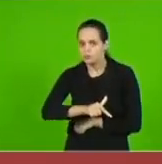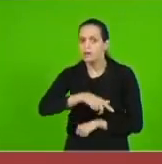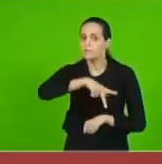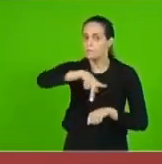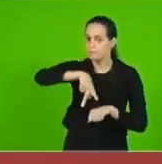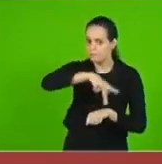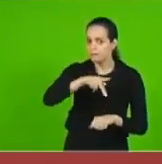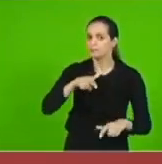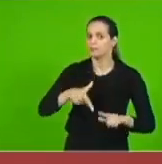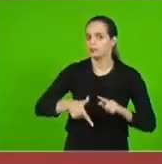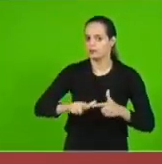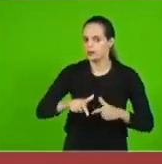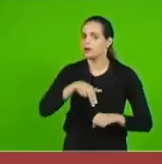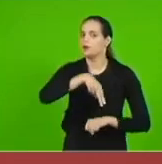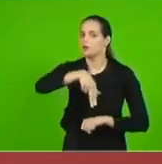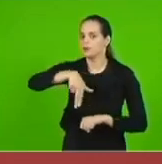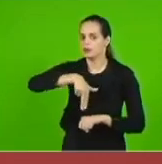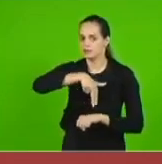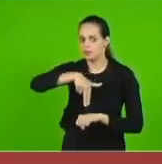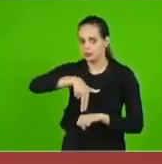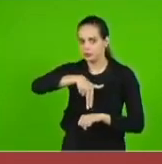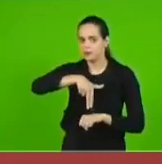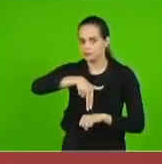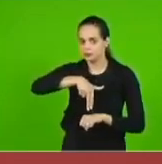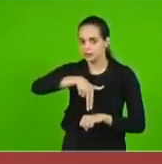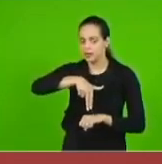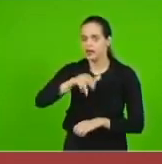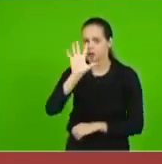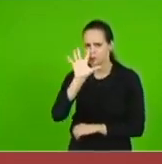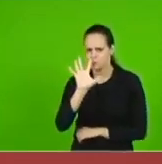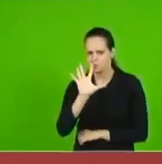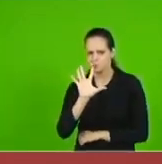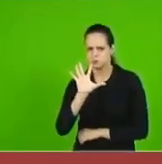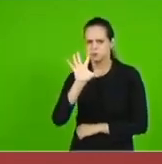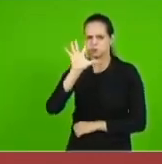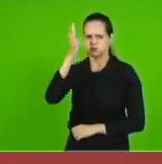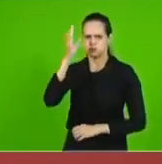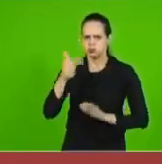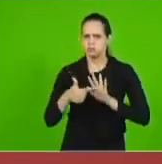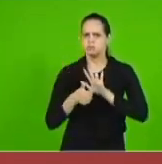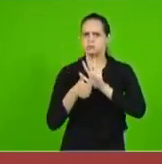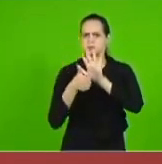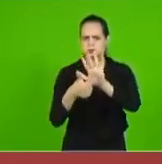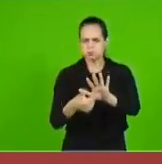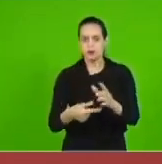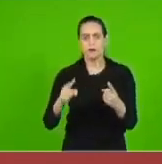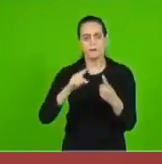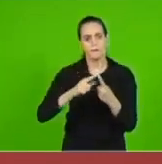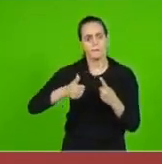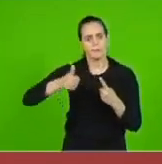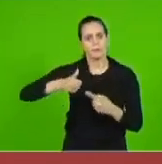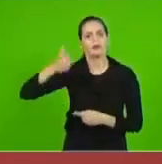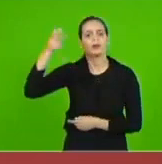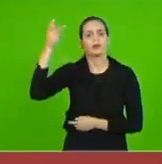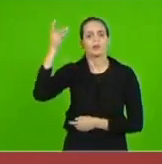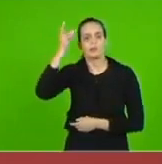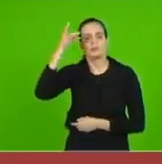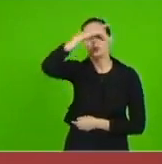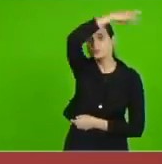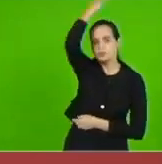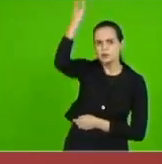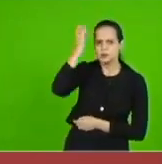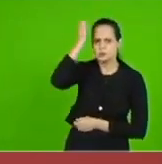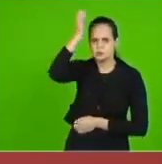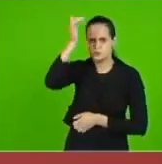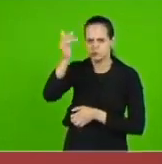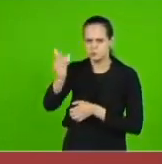sign of Israel, returned to its land. This is the great sign for the entire world. The first was the pouring of the Holy Spirit, the experience that we are